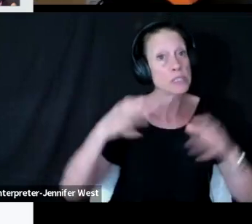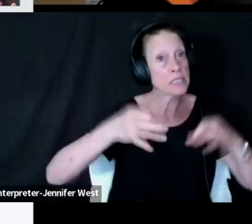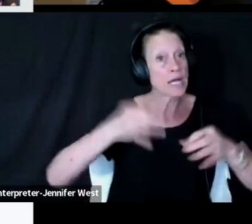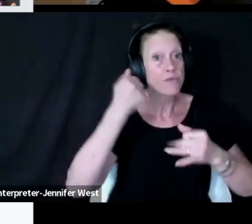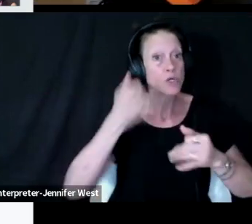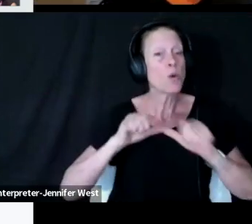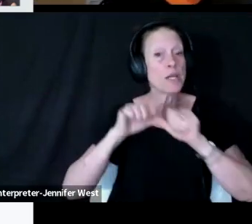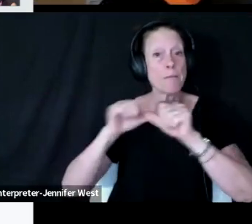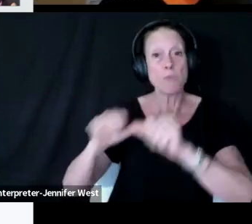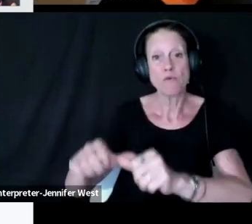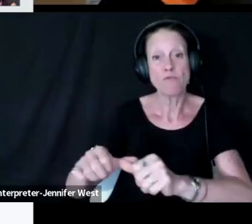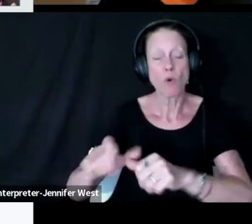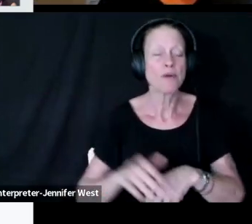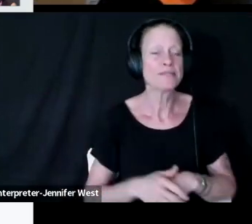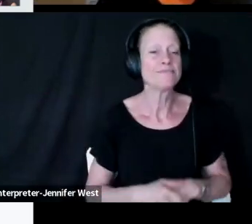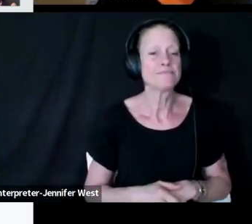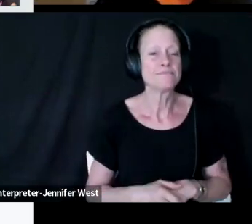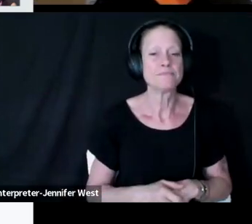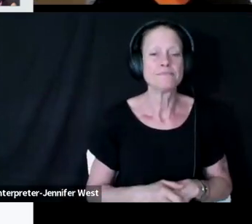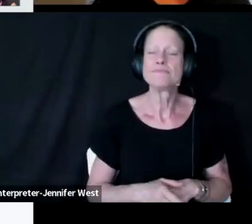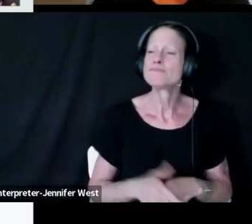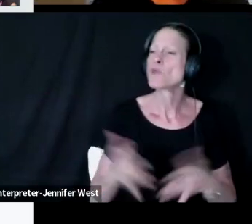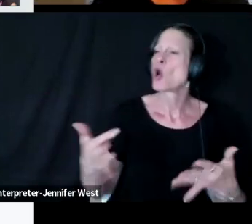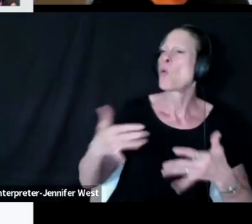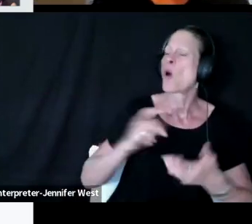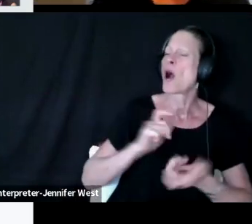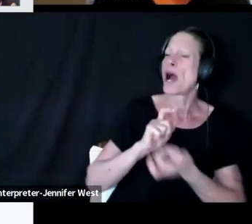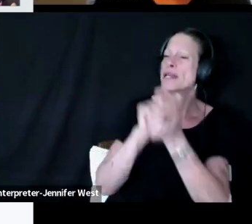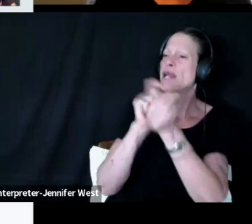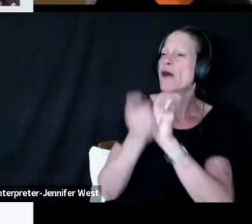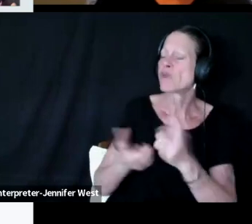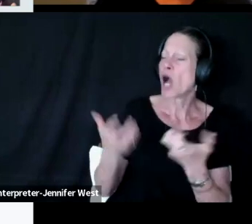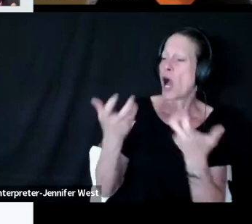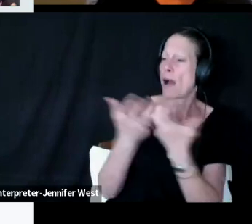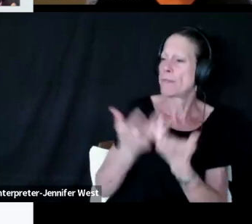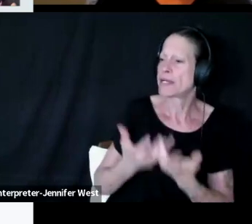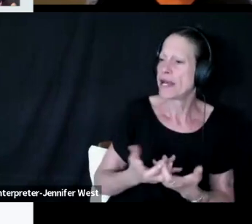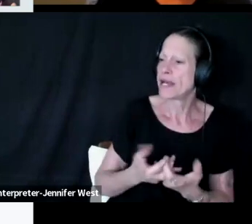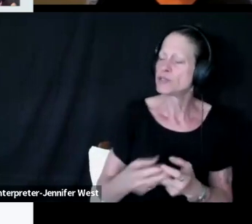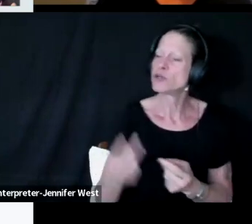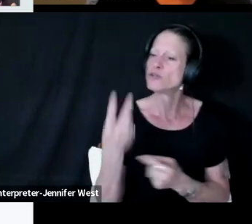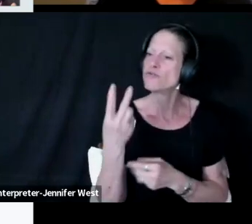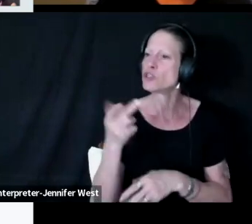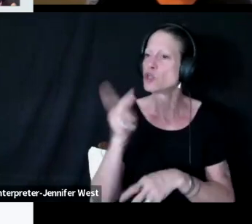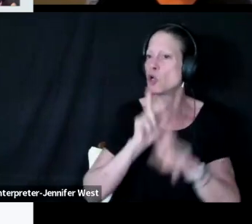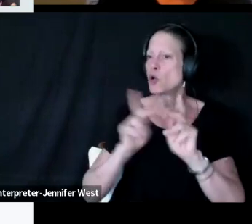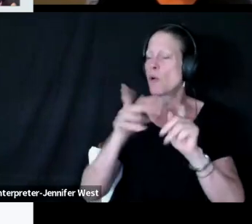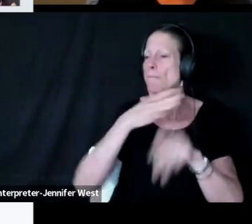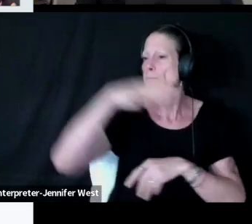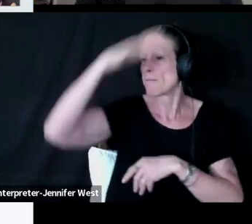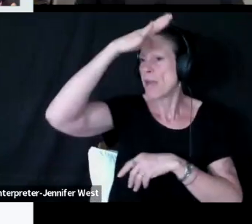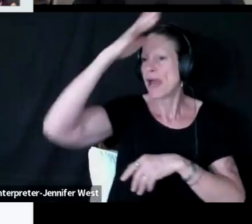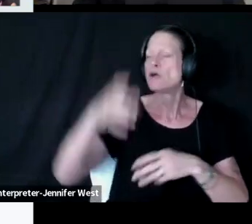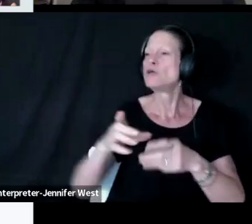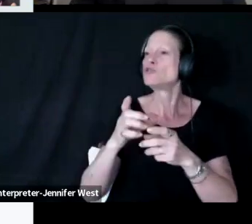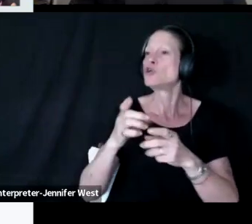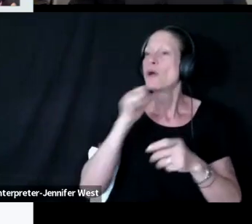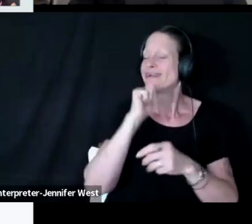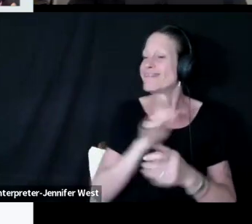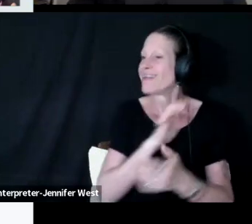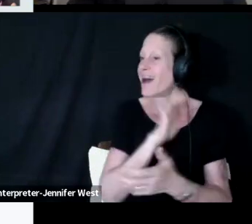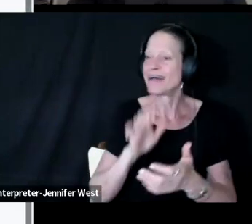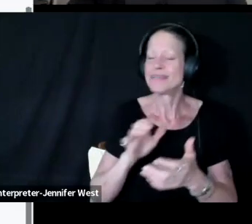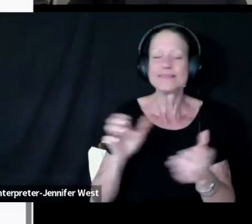Nice. What is the accommodation for two parents who are not together? Yeah, great